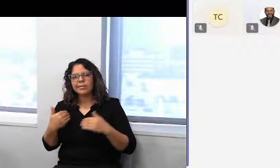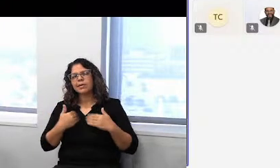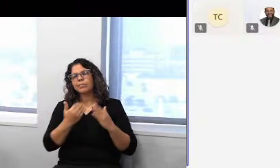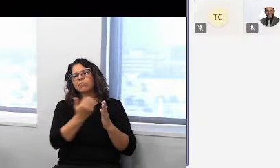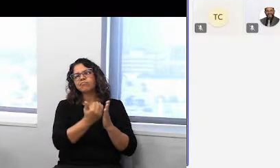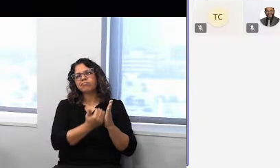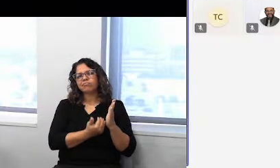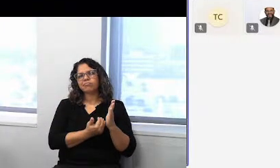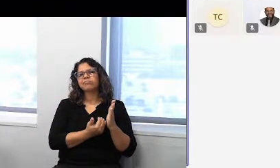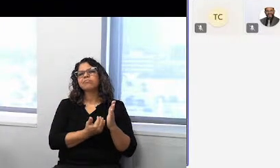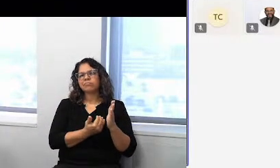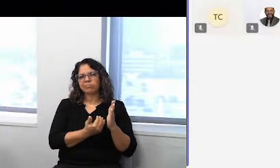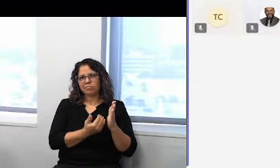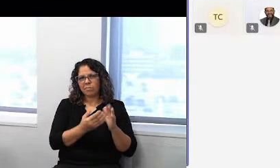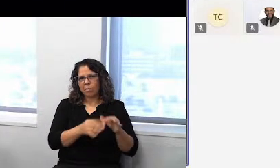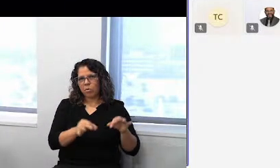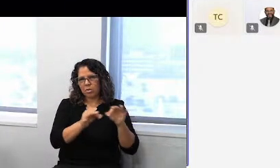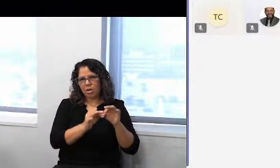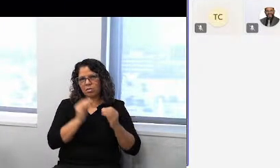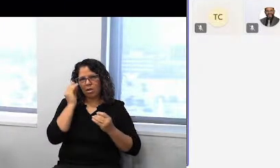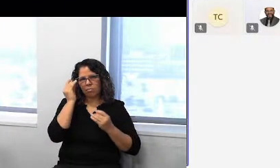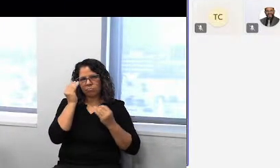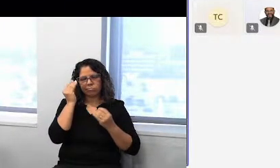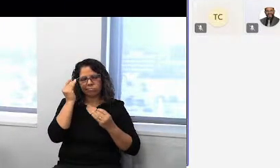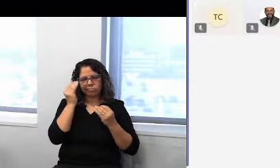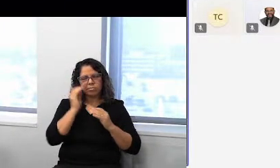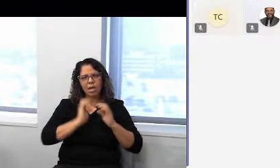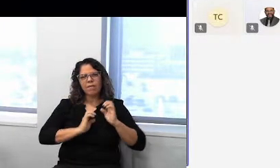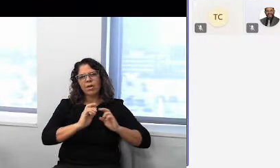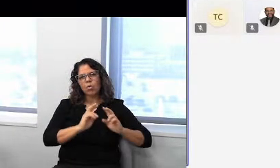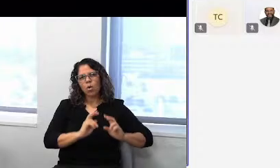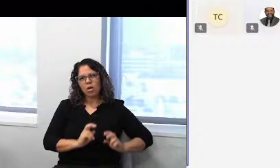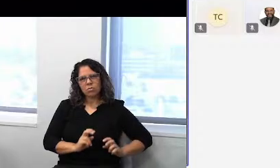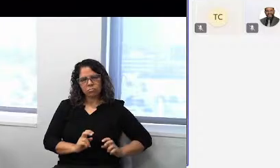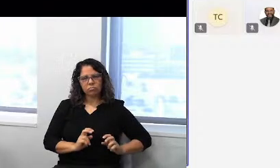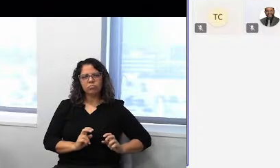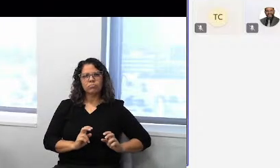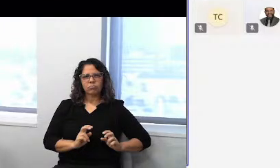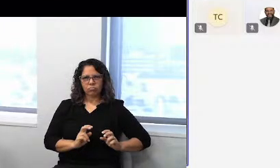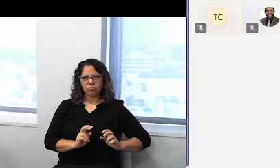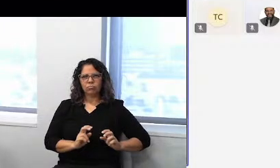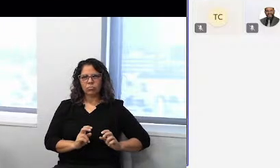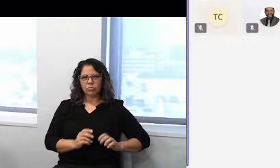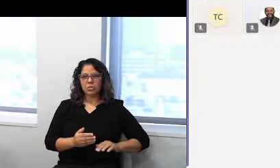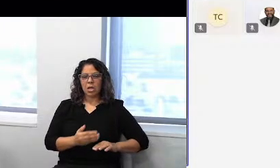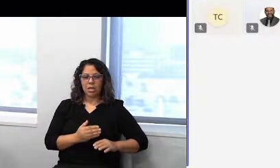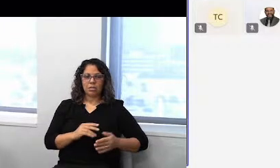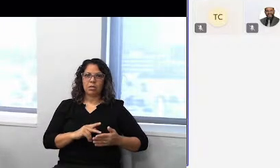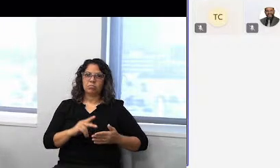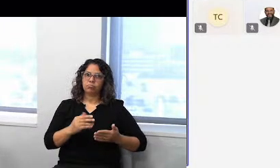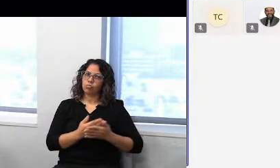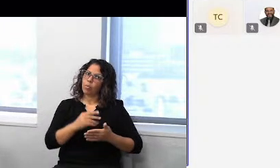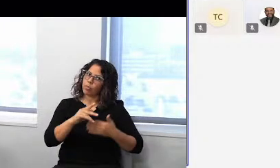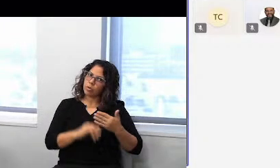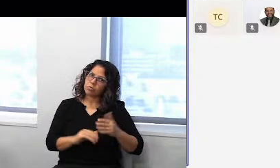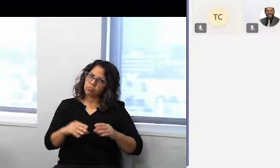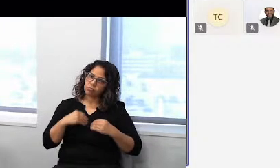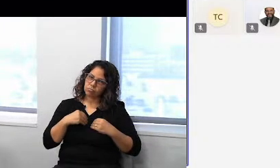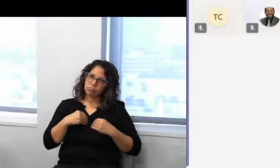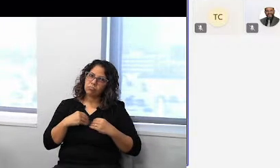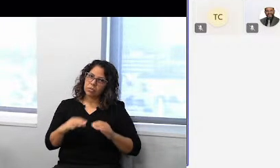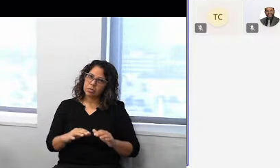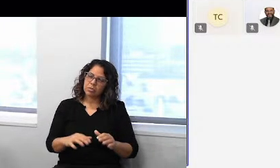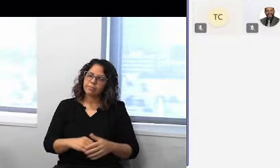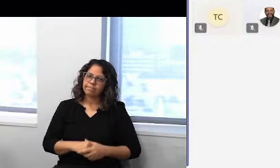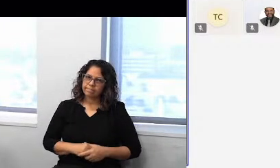projects and expansion that you went through it. That is not done on the planning level because it's just a conceptual design. So the overall total cost